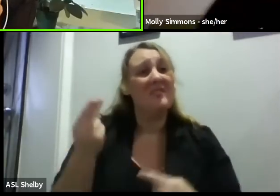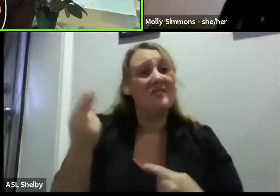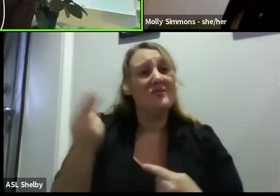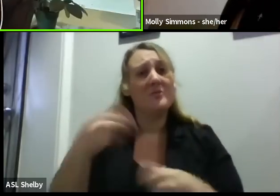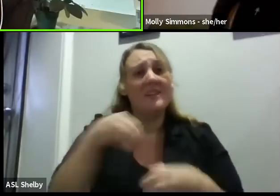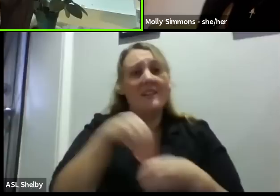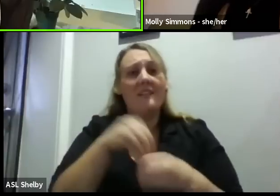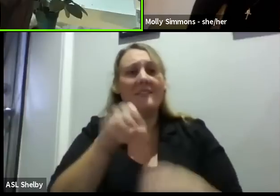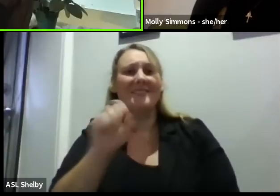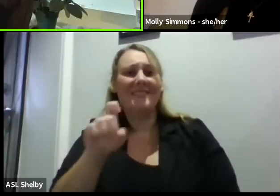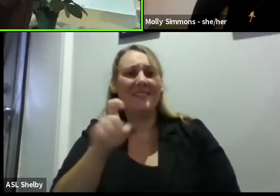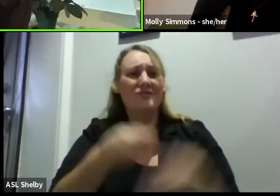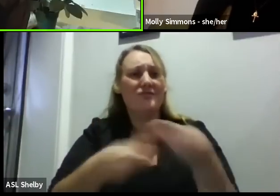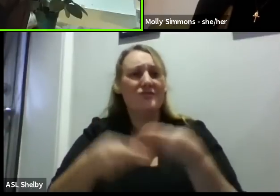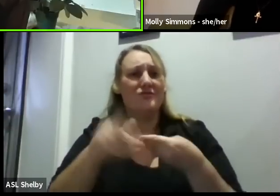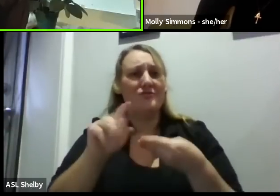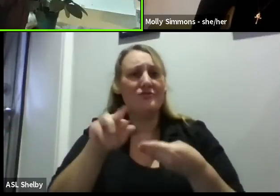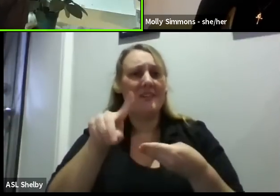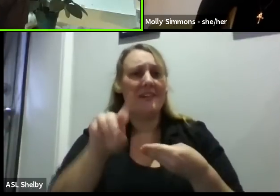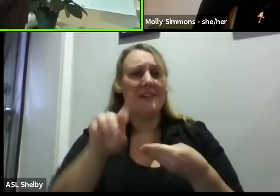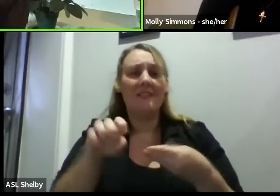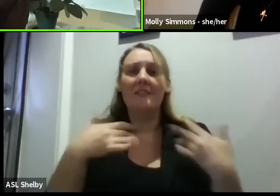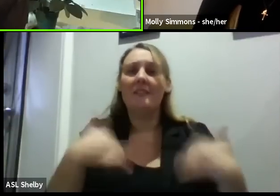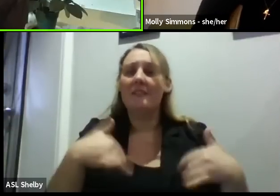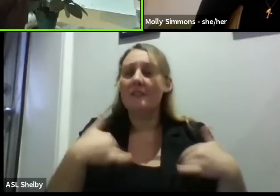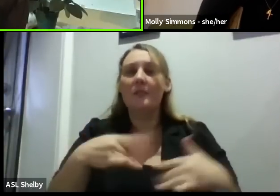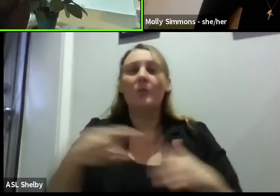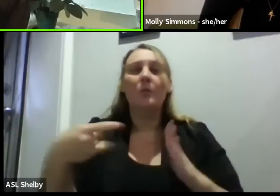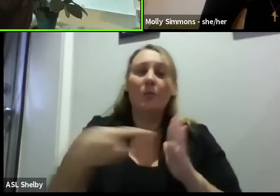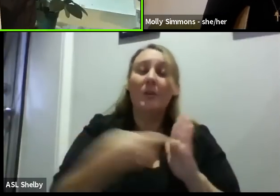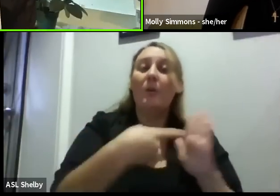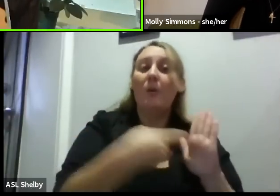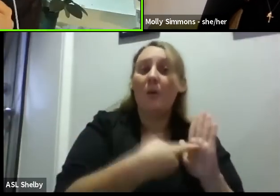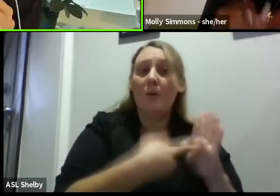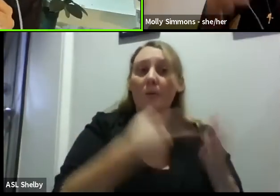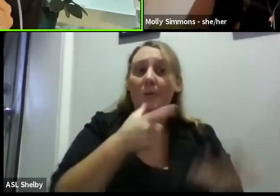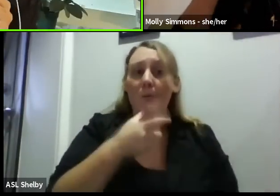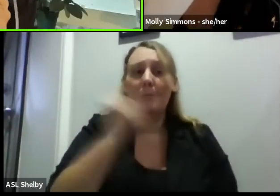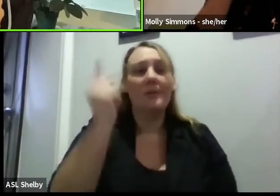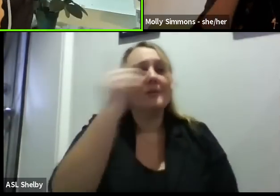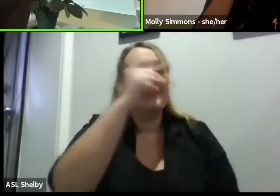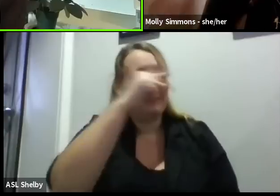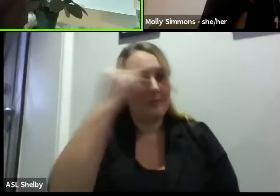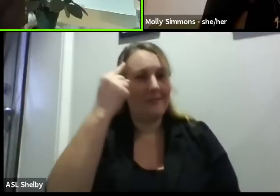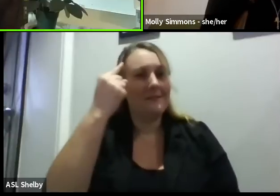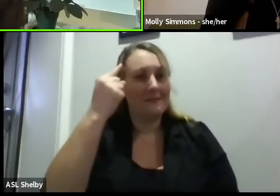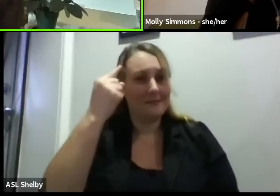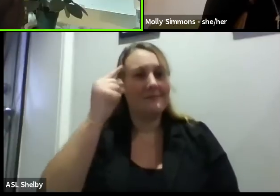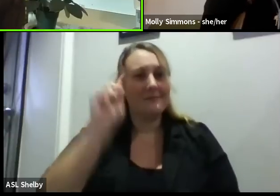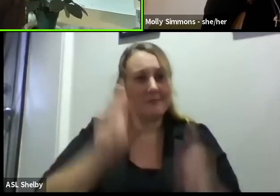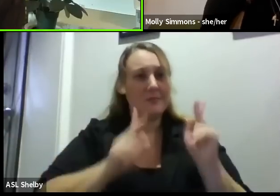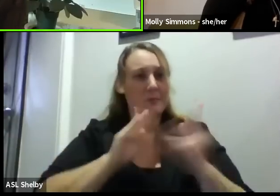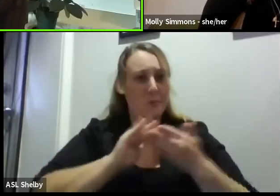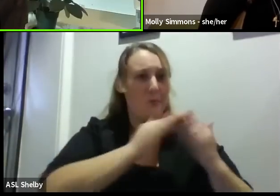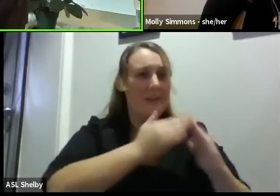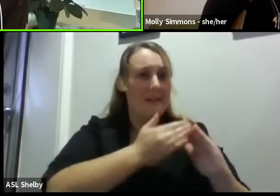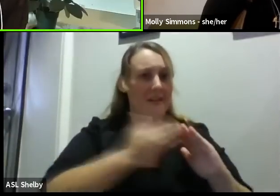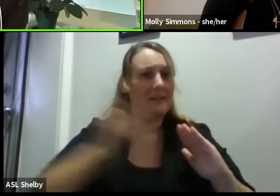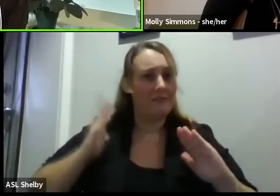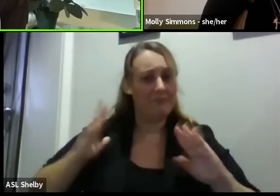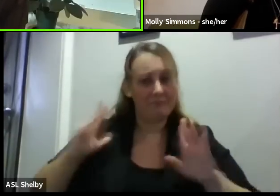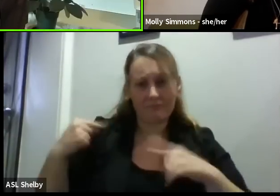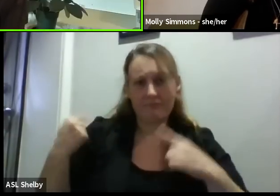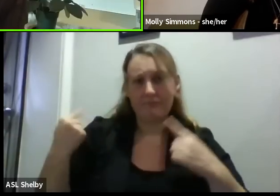community care that we owe to our Black and Indigenous horse-esters. We are well equipped to be leaders in